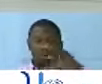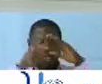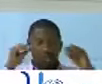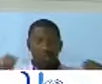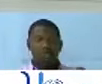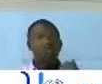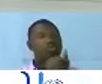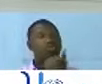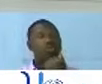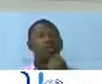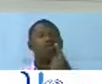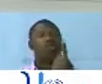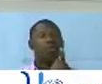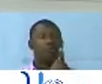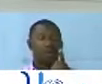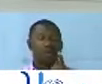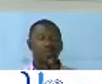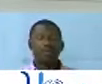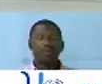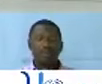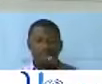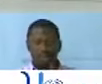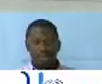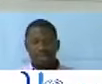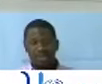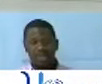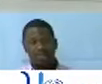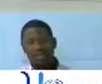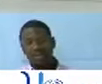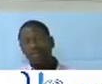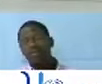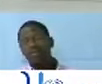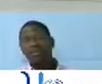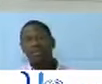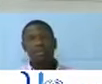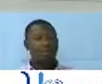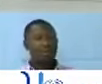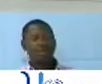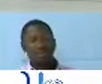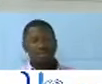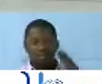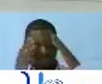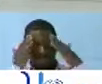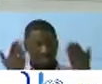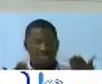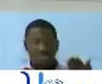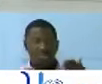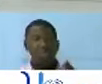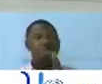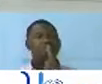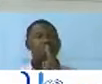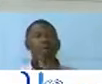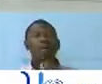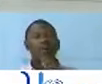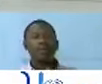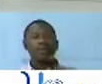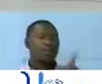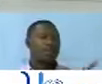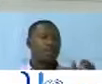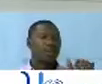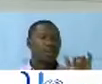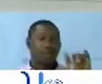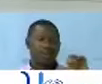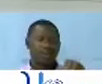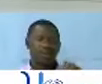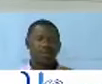biti courthouse do bench court number 1. And these people, I don't think they even know who Mr. Gay, they couldn't identify him. Ñom